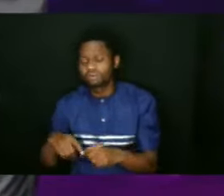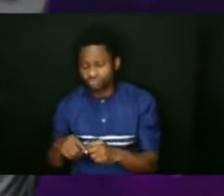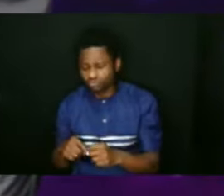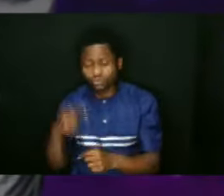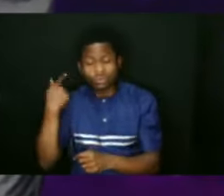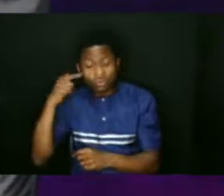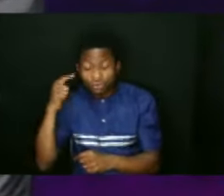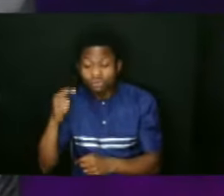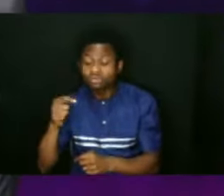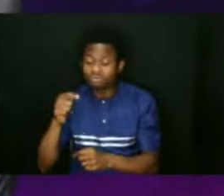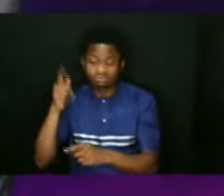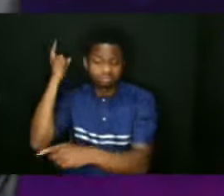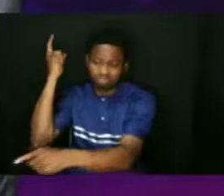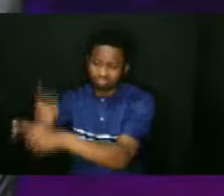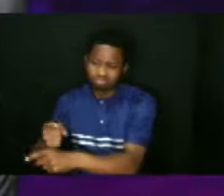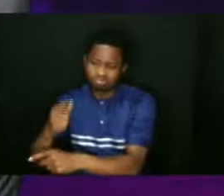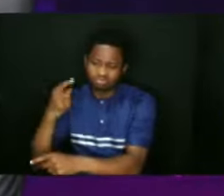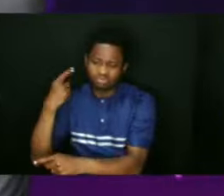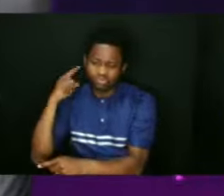e sika.